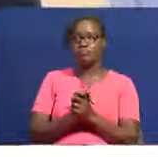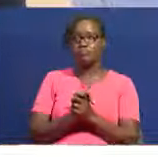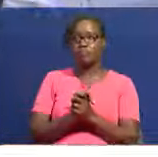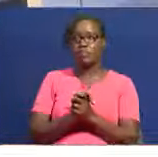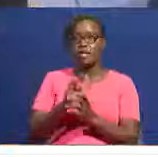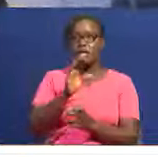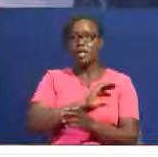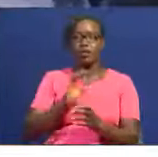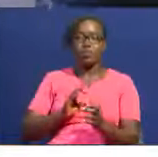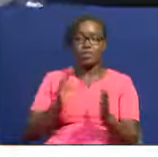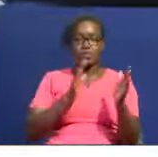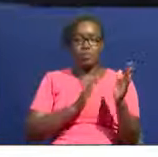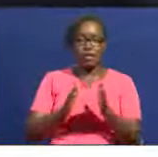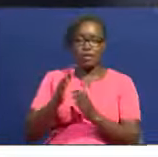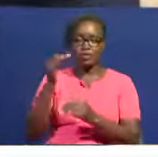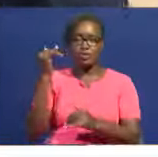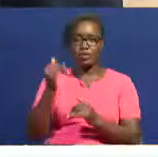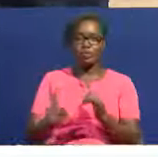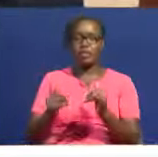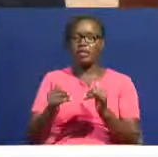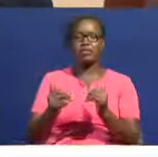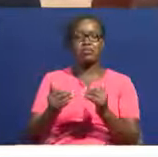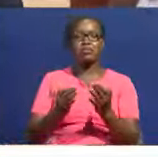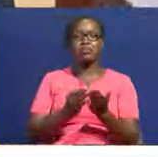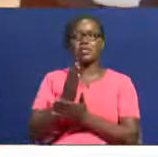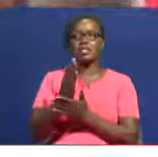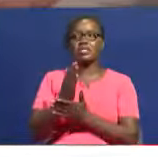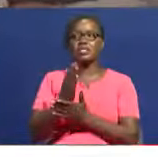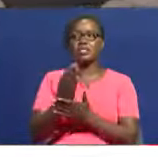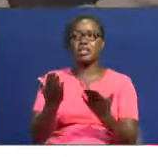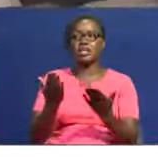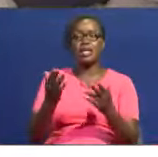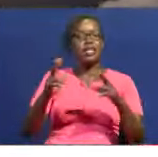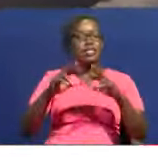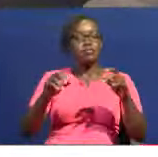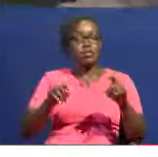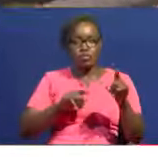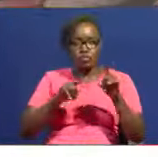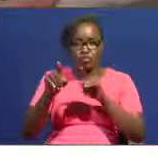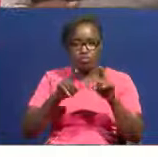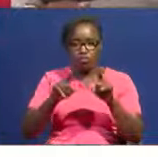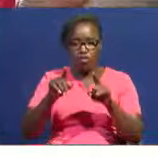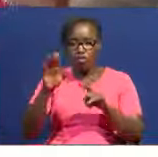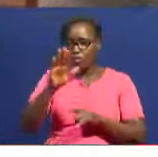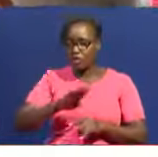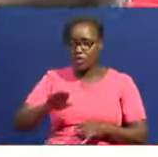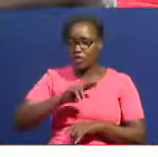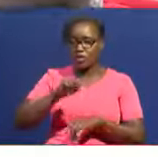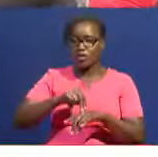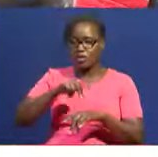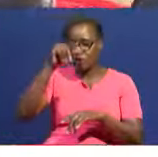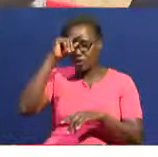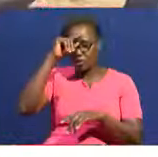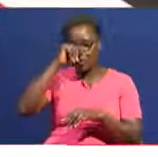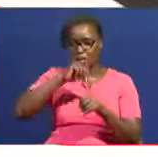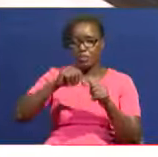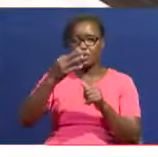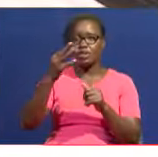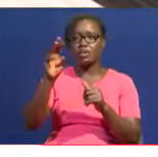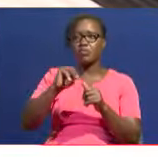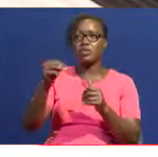The committee planning for the final rites for the victims of a fire are on an inspection tour of the grounds, with the national government having pumped about 3